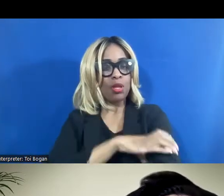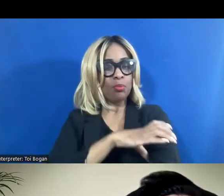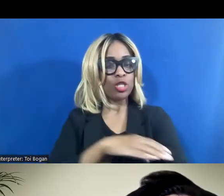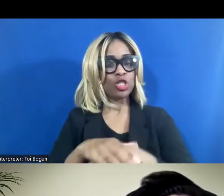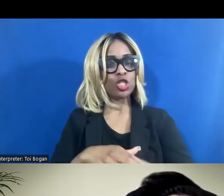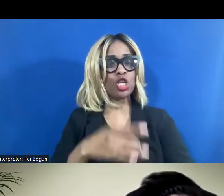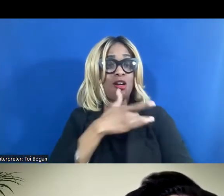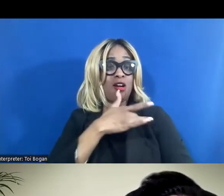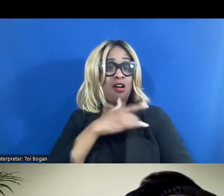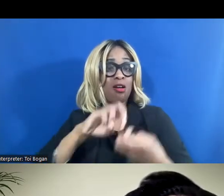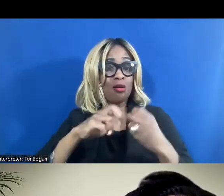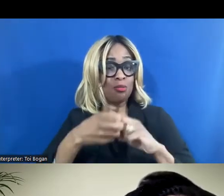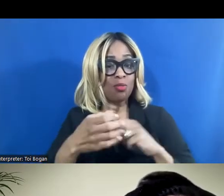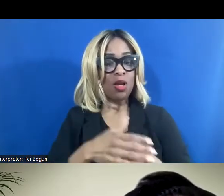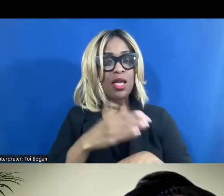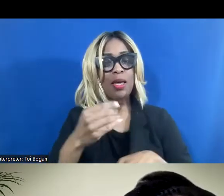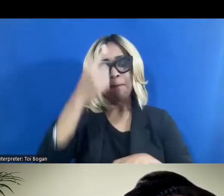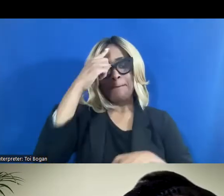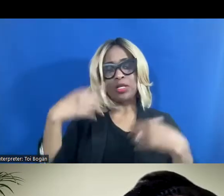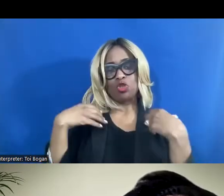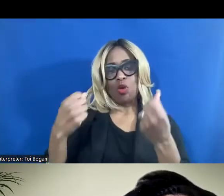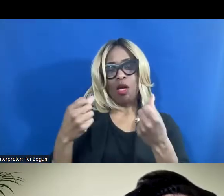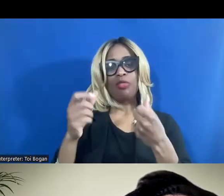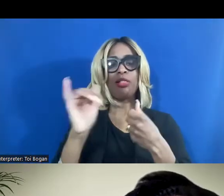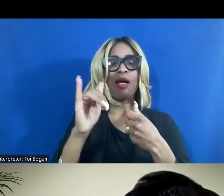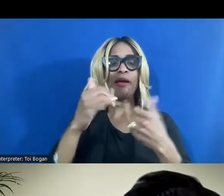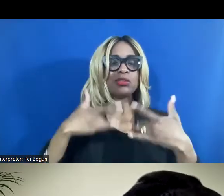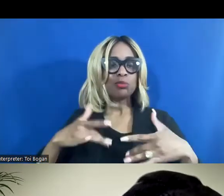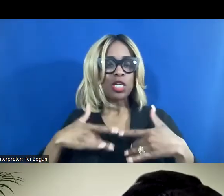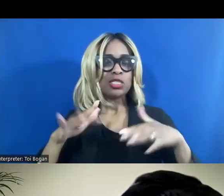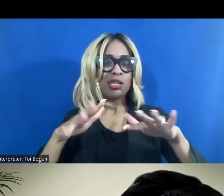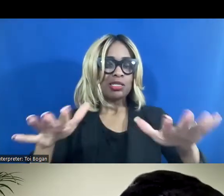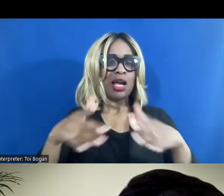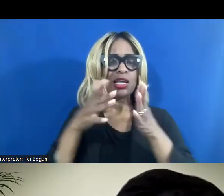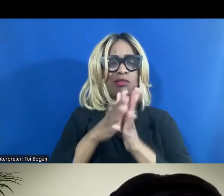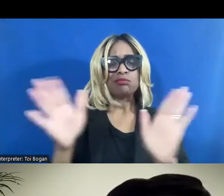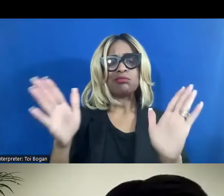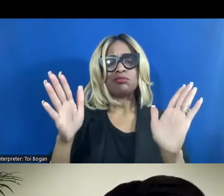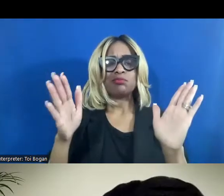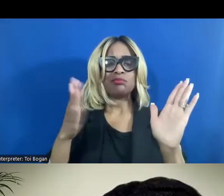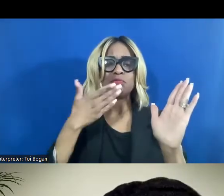as well as mental health conditions like depression, anxiety, and overall poor health outcomes.